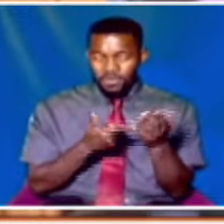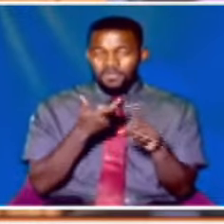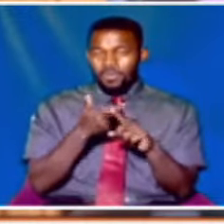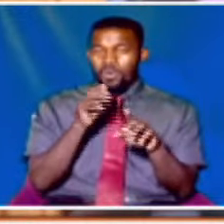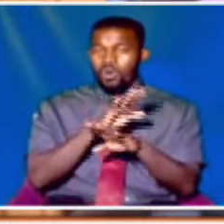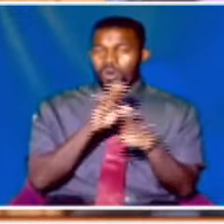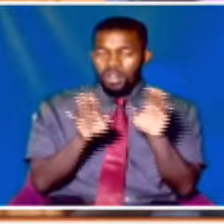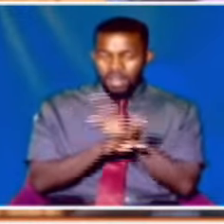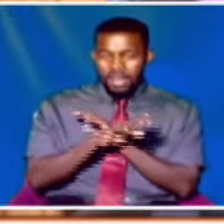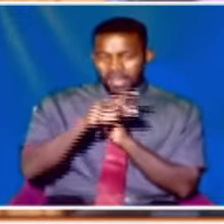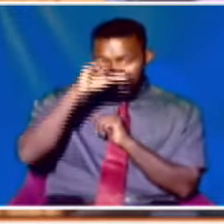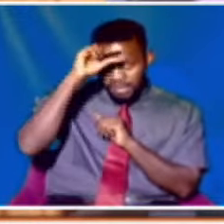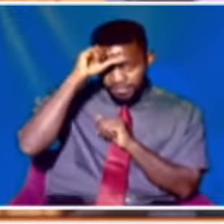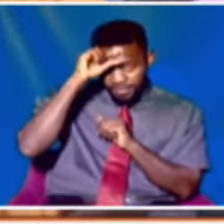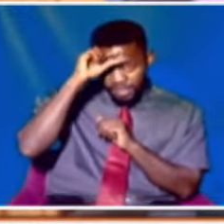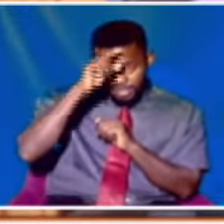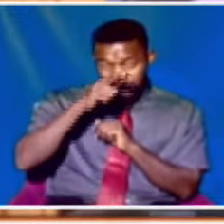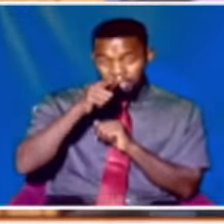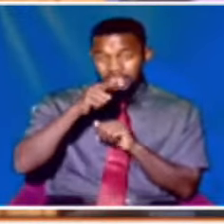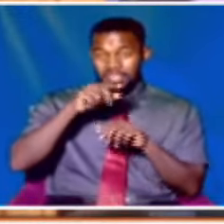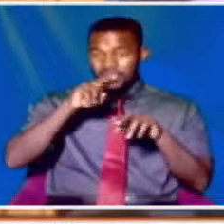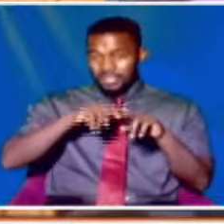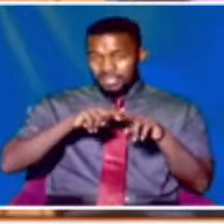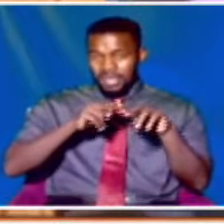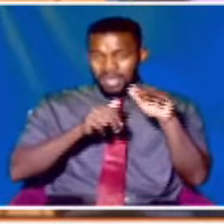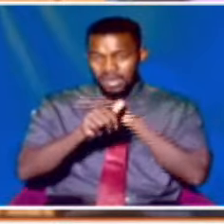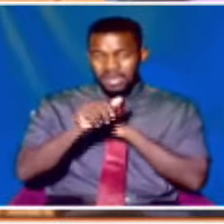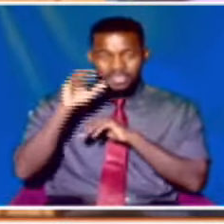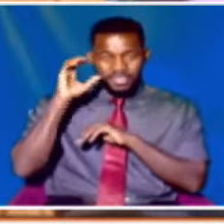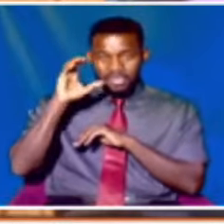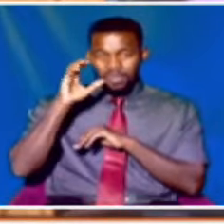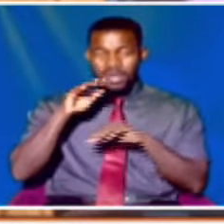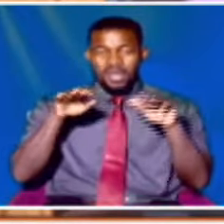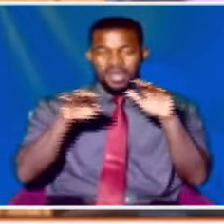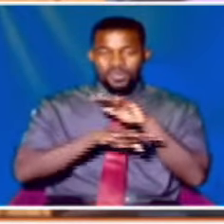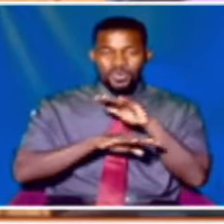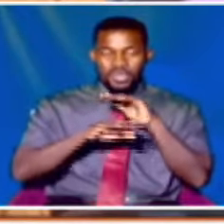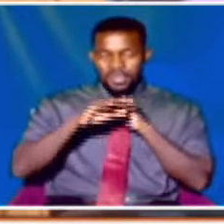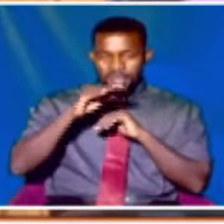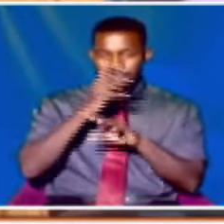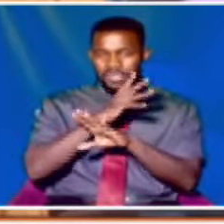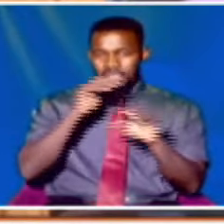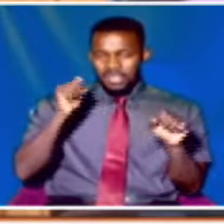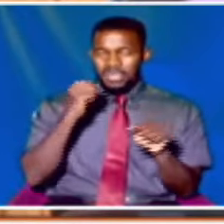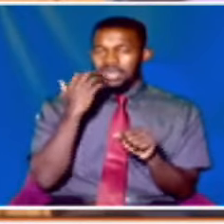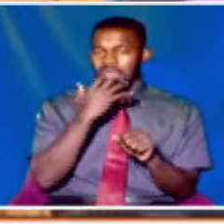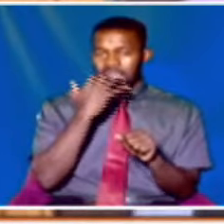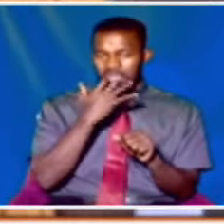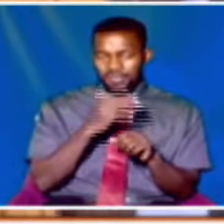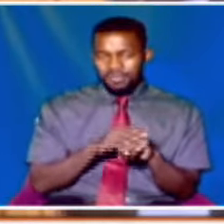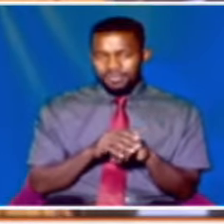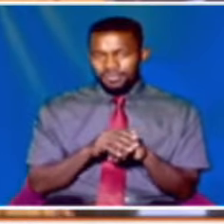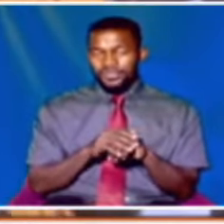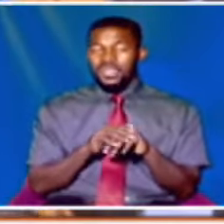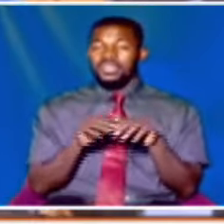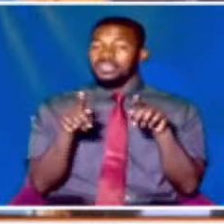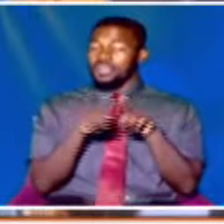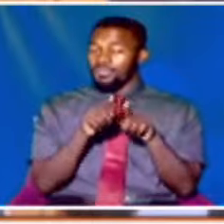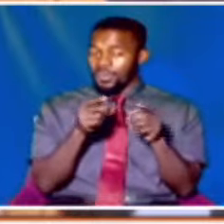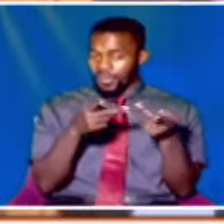of government sit under the chairman of Deputy President of the Republic of Kenya. That is where